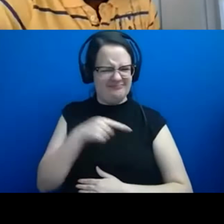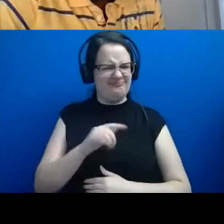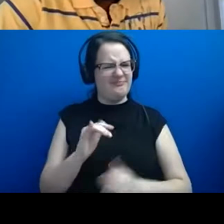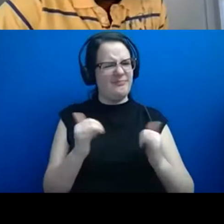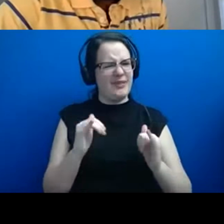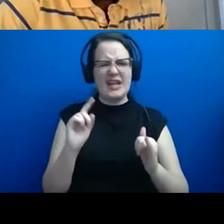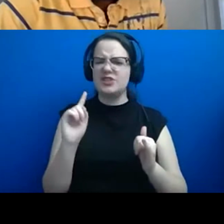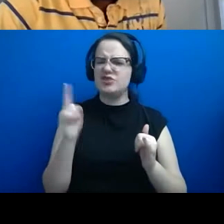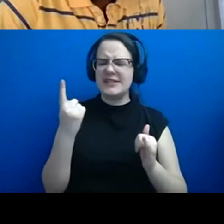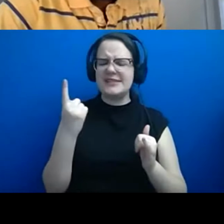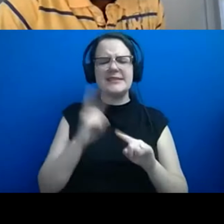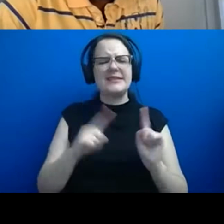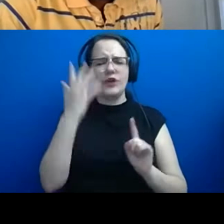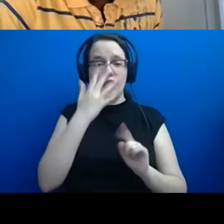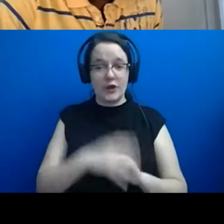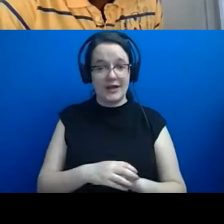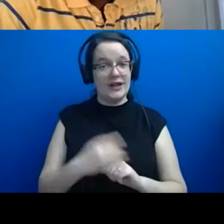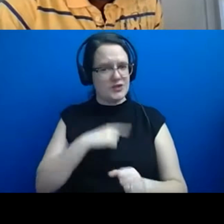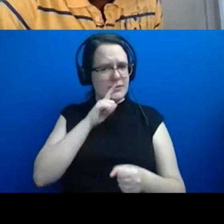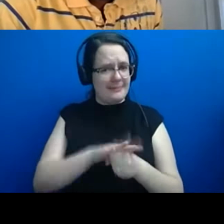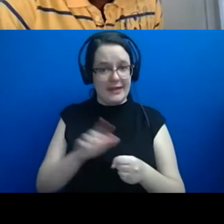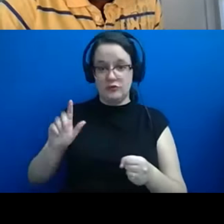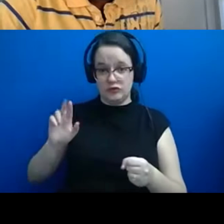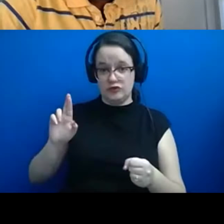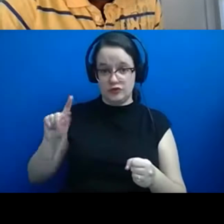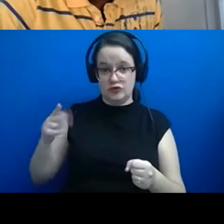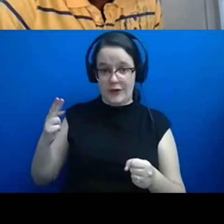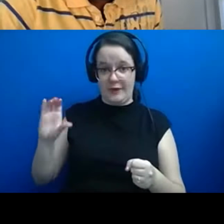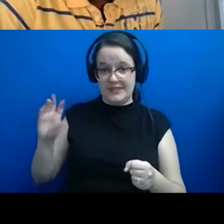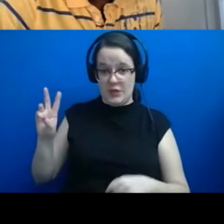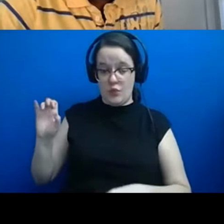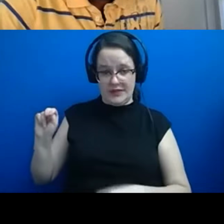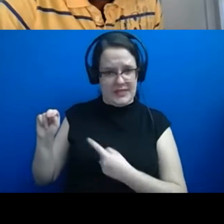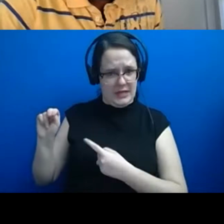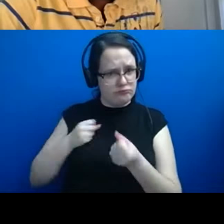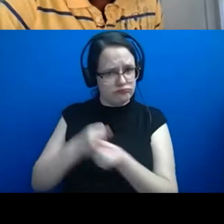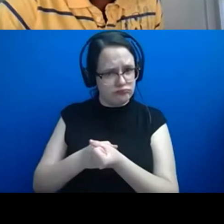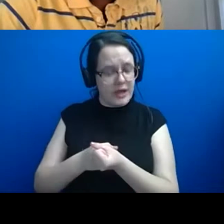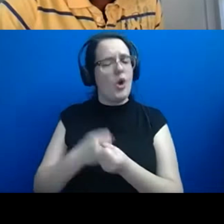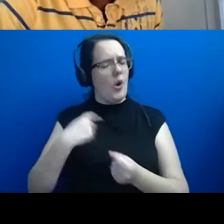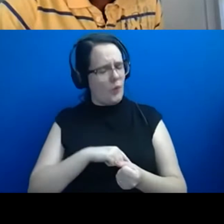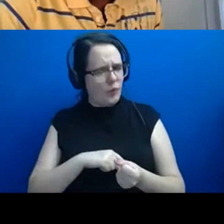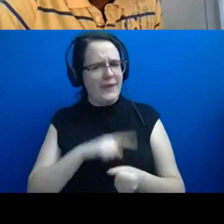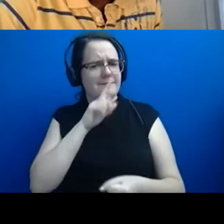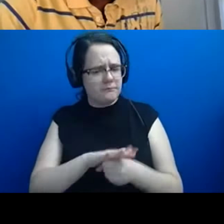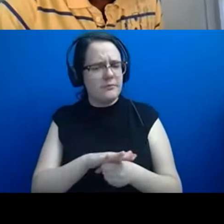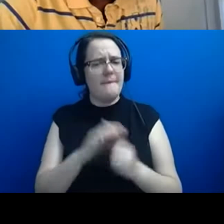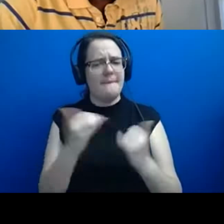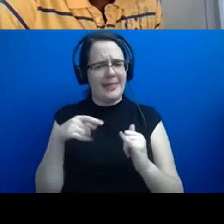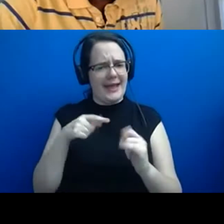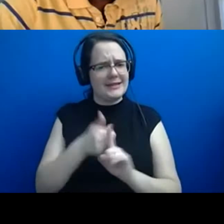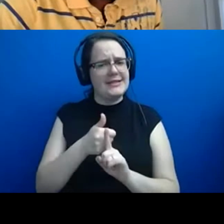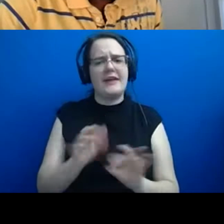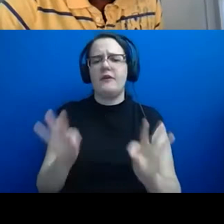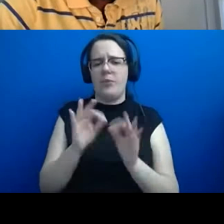Ralph C. Wilson has backed us on this, that we are making play an important element of this